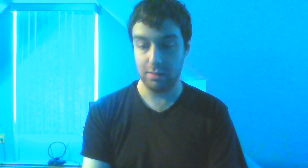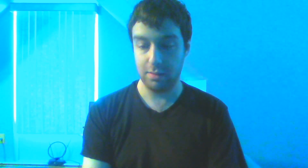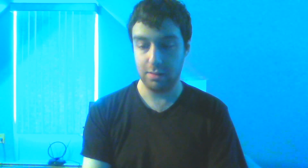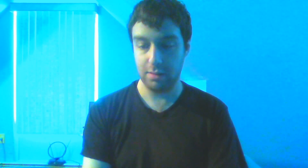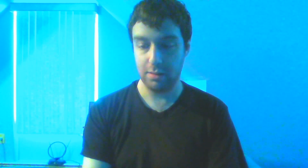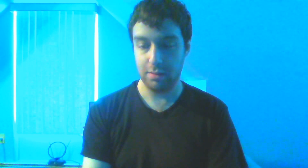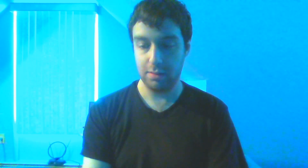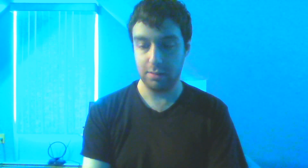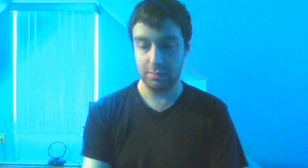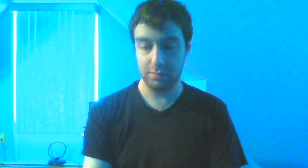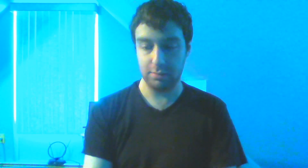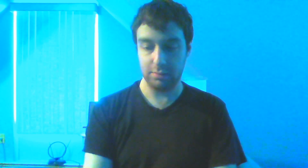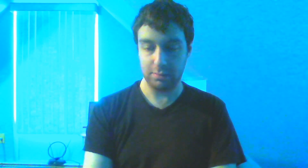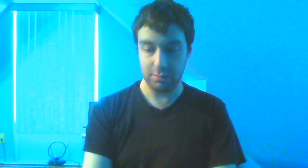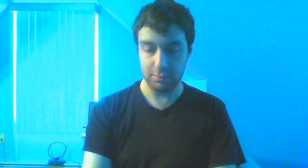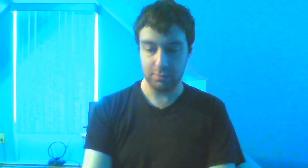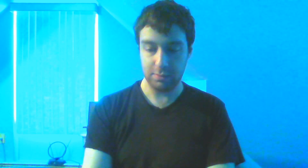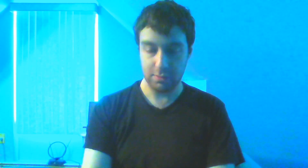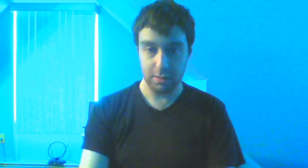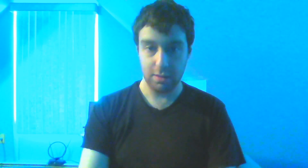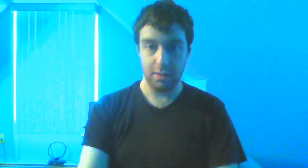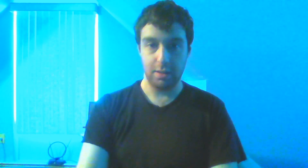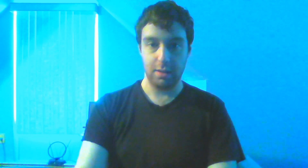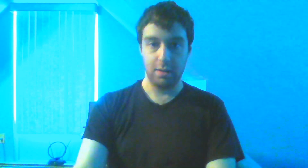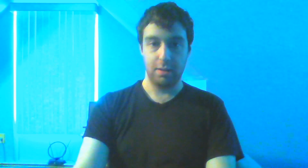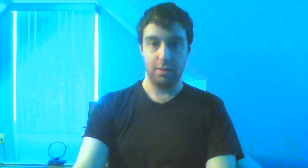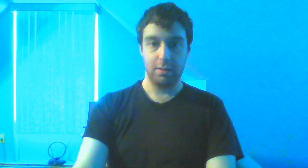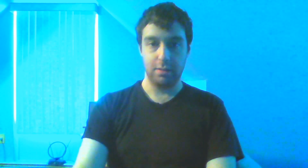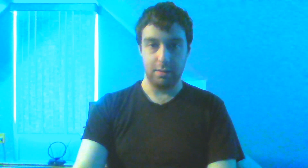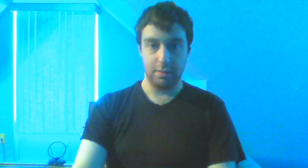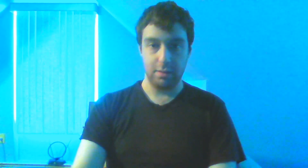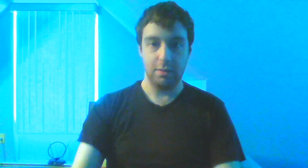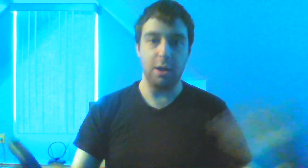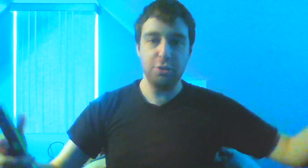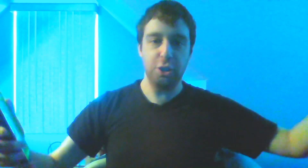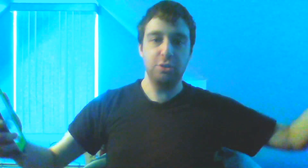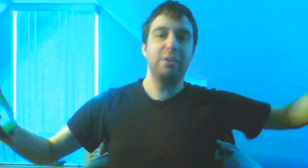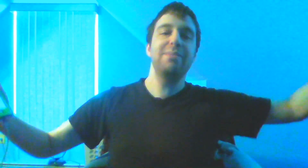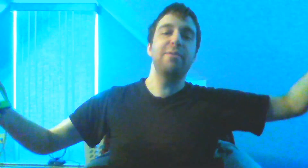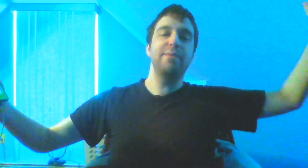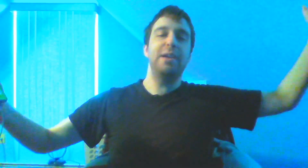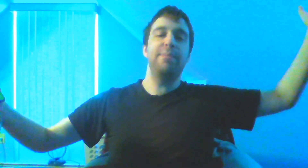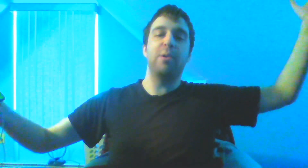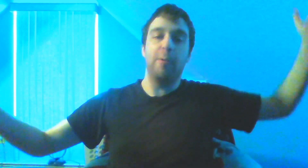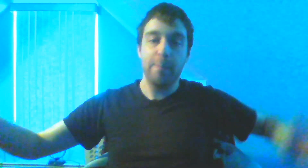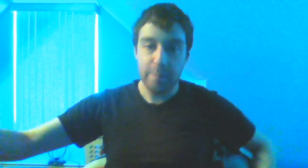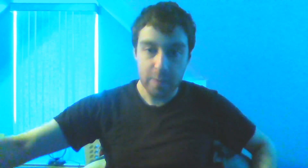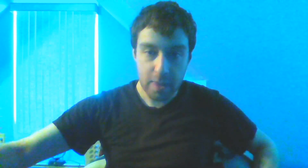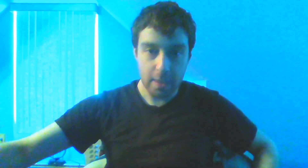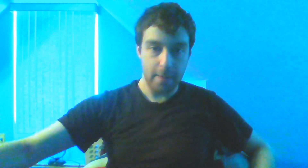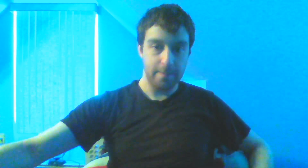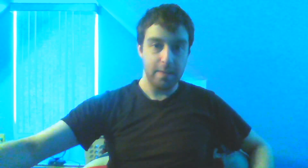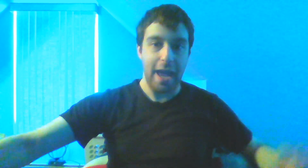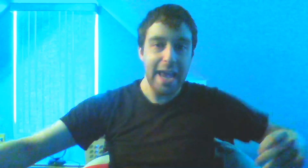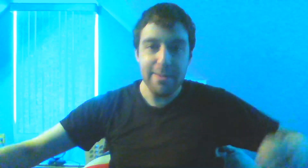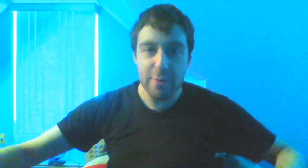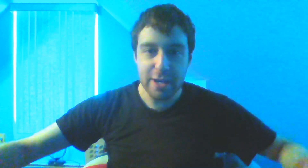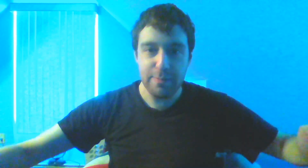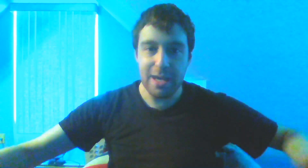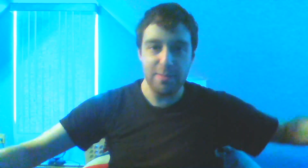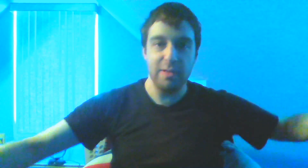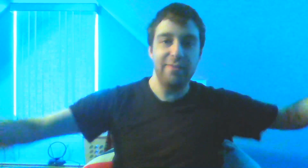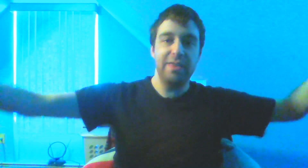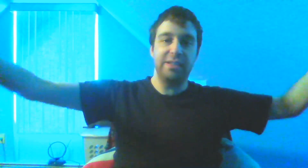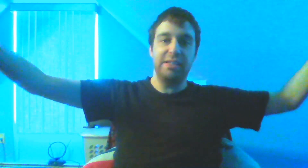As of 2015, the population of New York was 90,790,000. Told you, 20 million people. 8